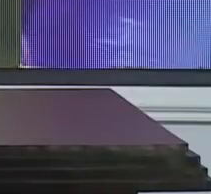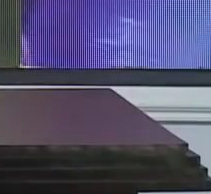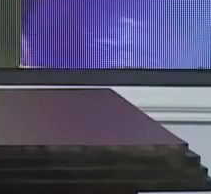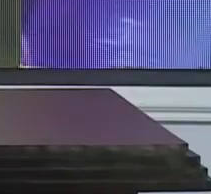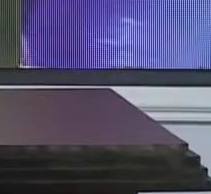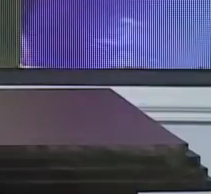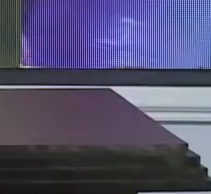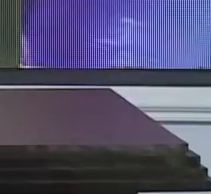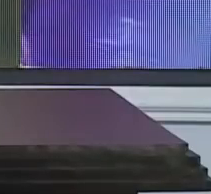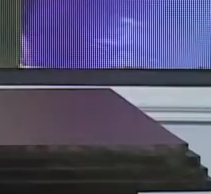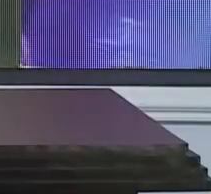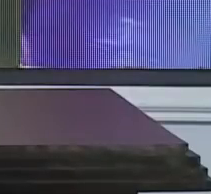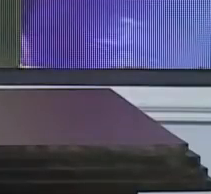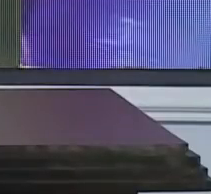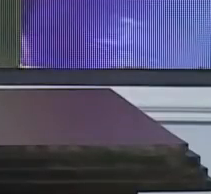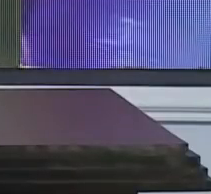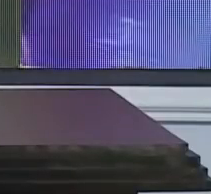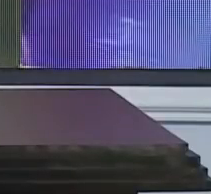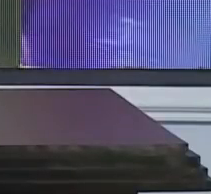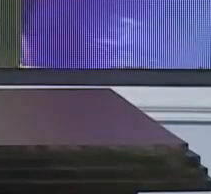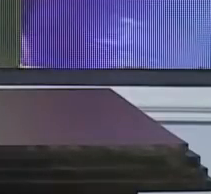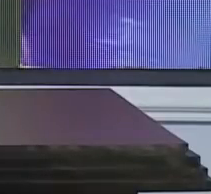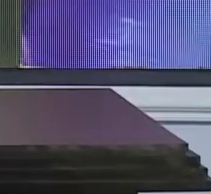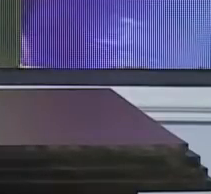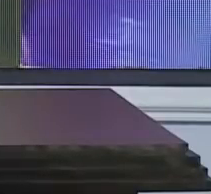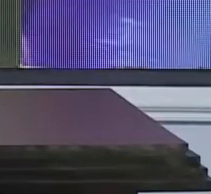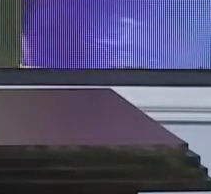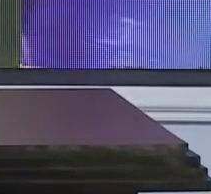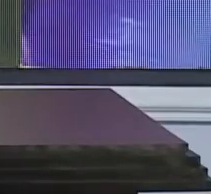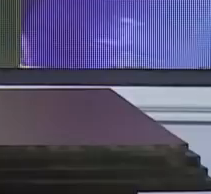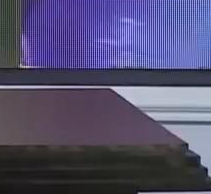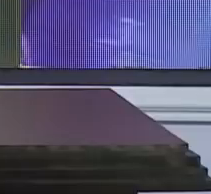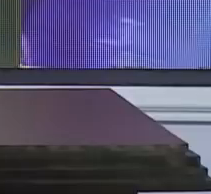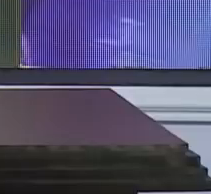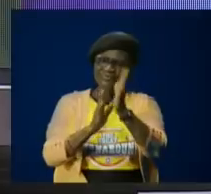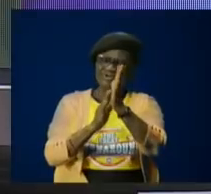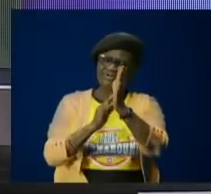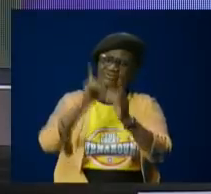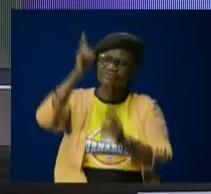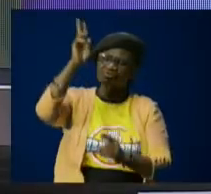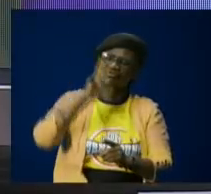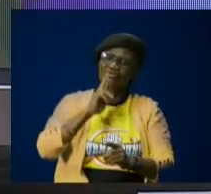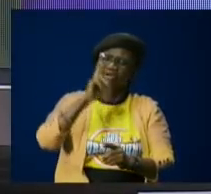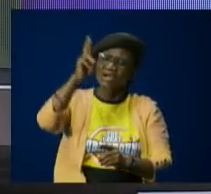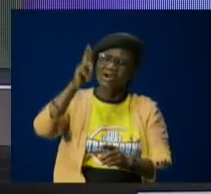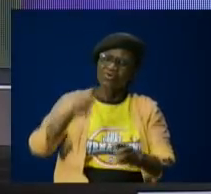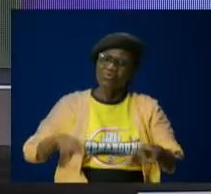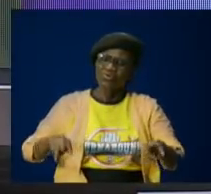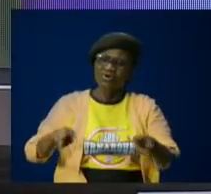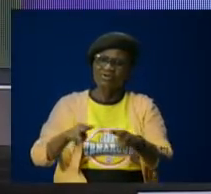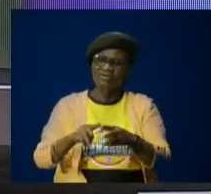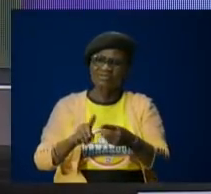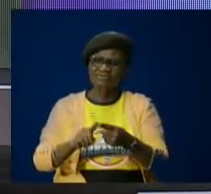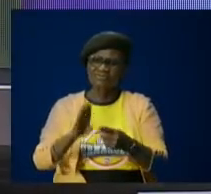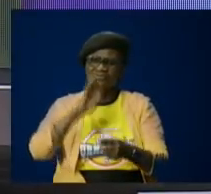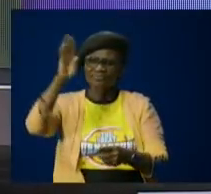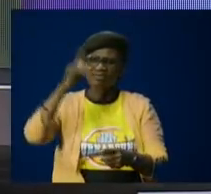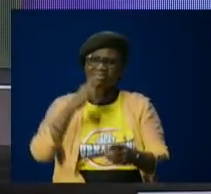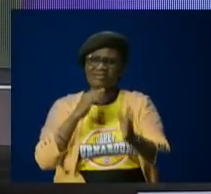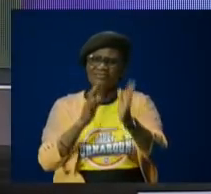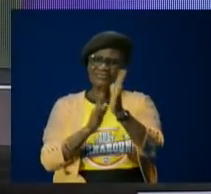are worthy to be praised. You are worthy to be